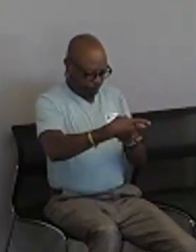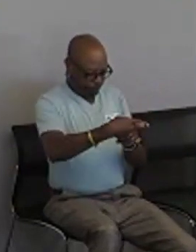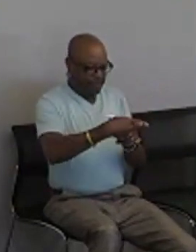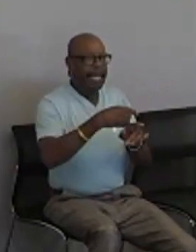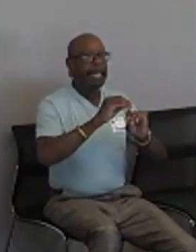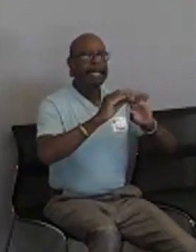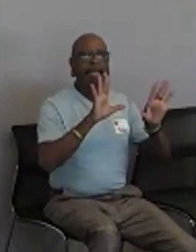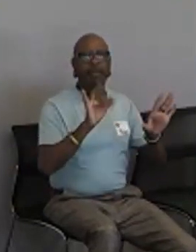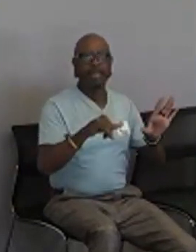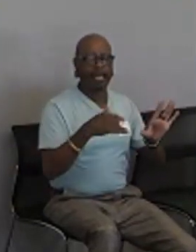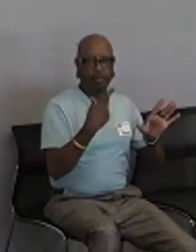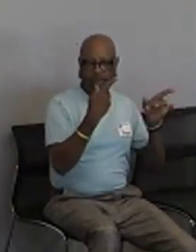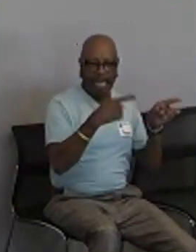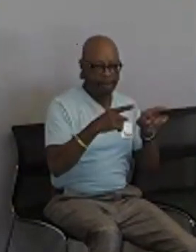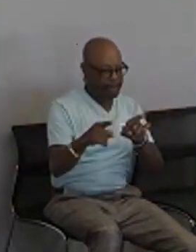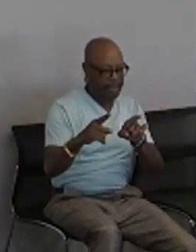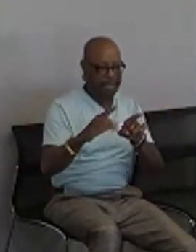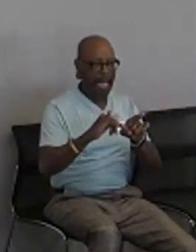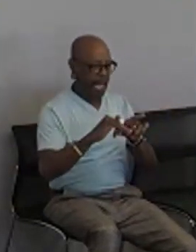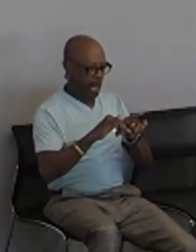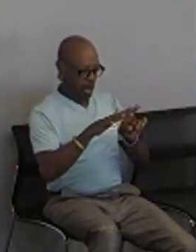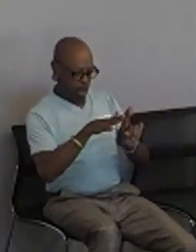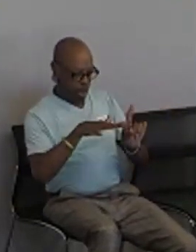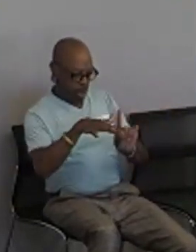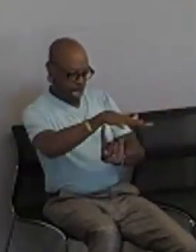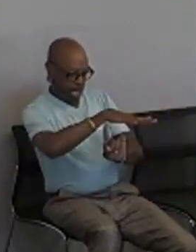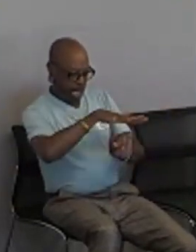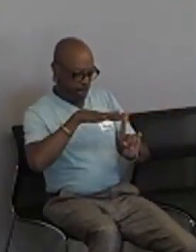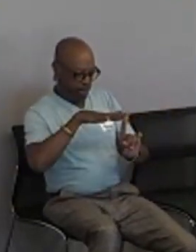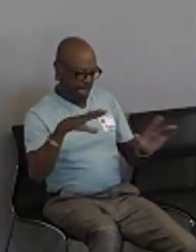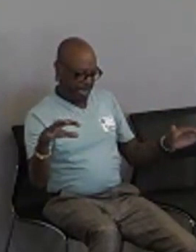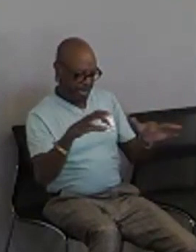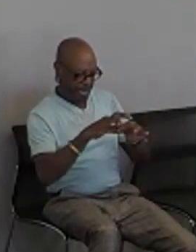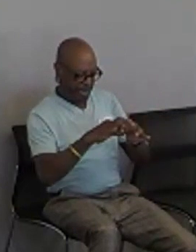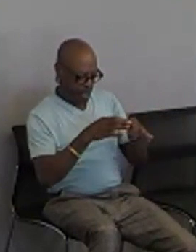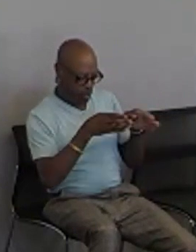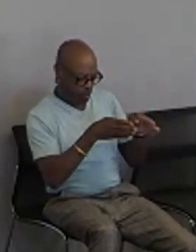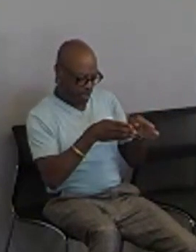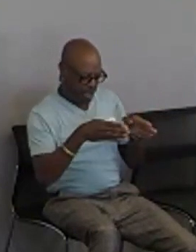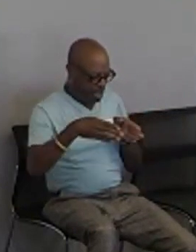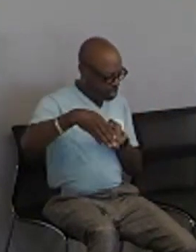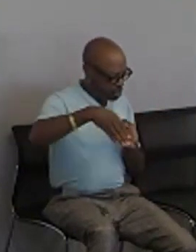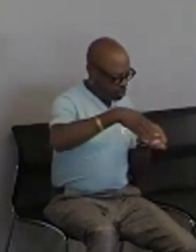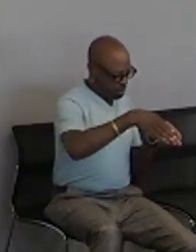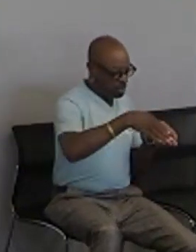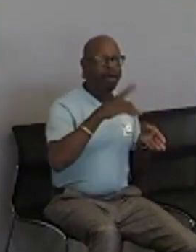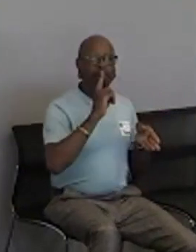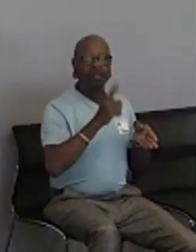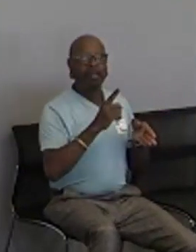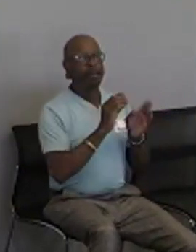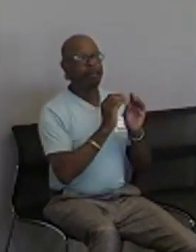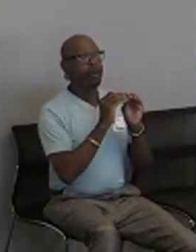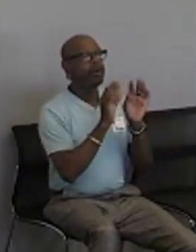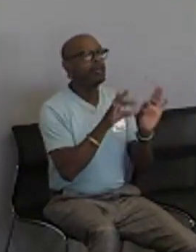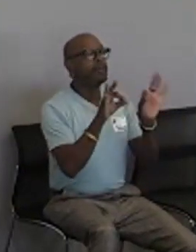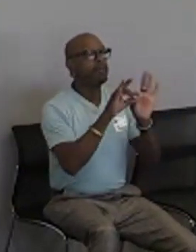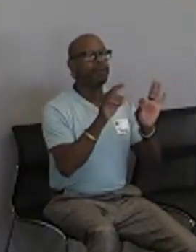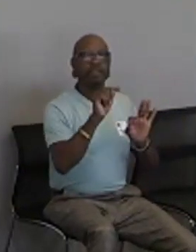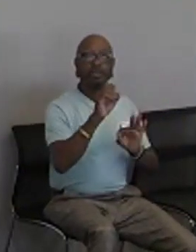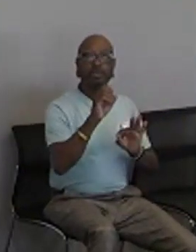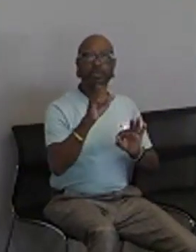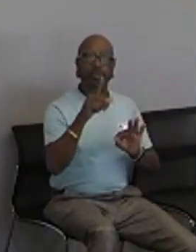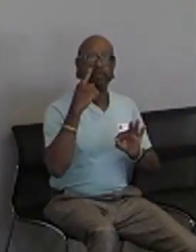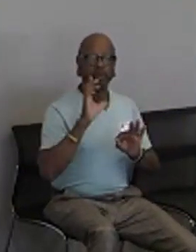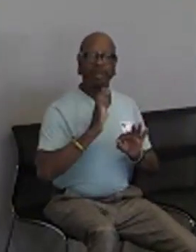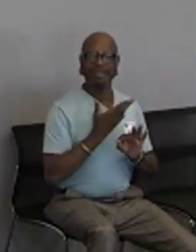that intersection is doing, how it's laid out, what the connectivity of those streets is. It is actually a more important tool for us in